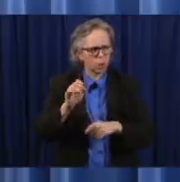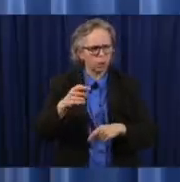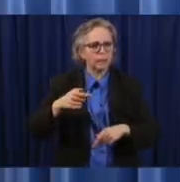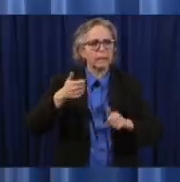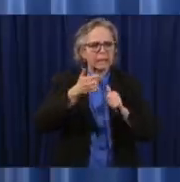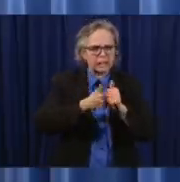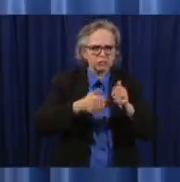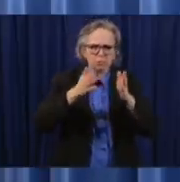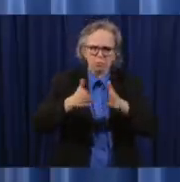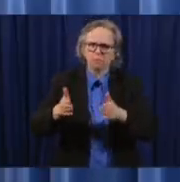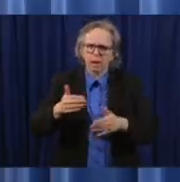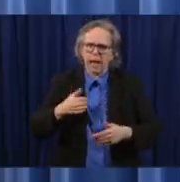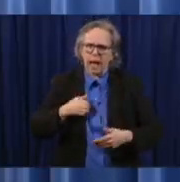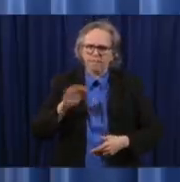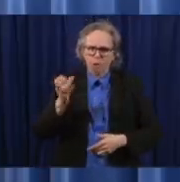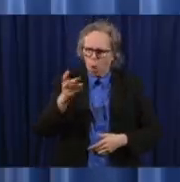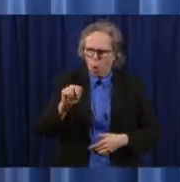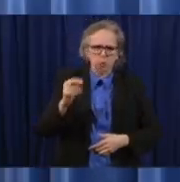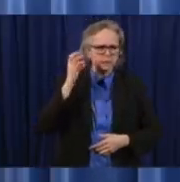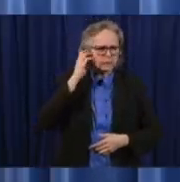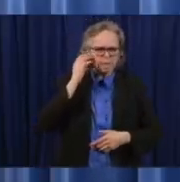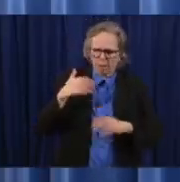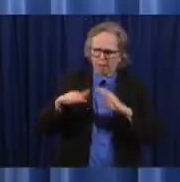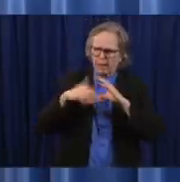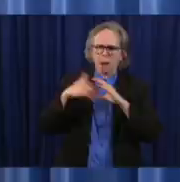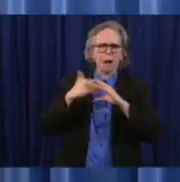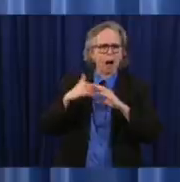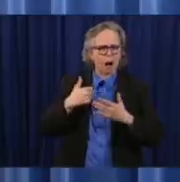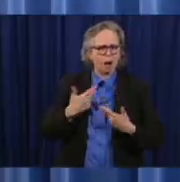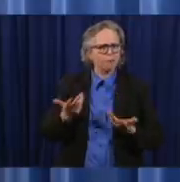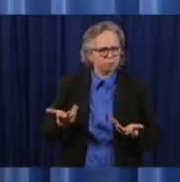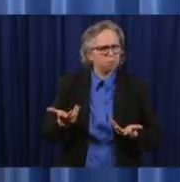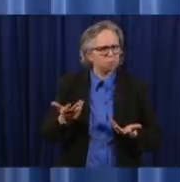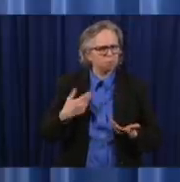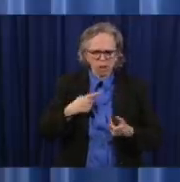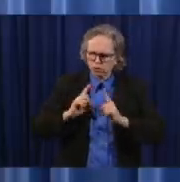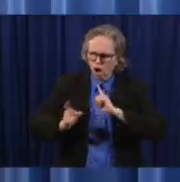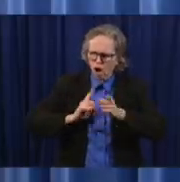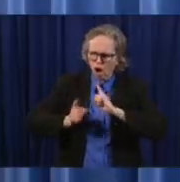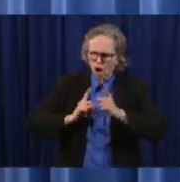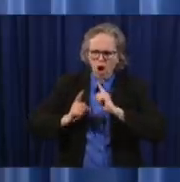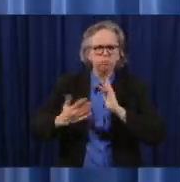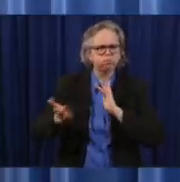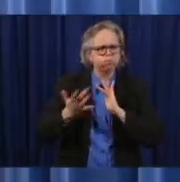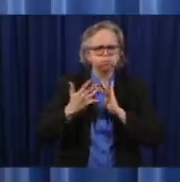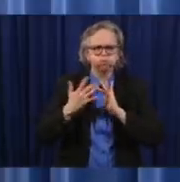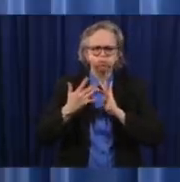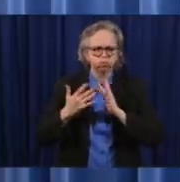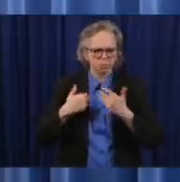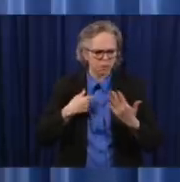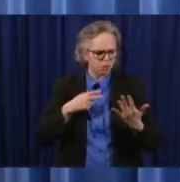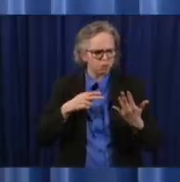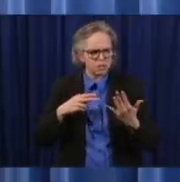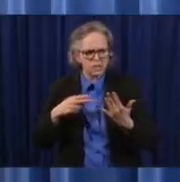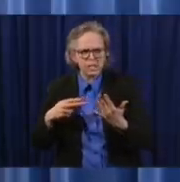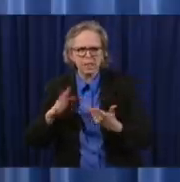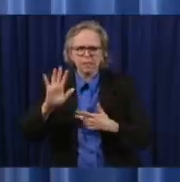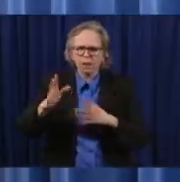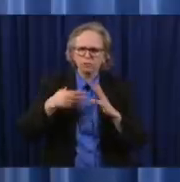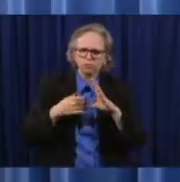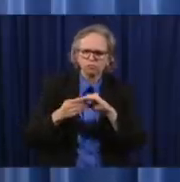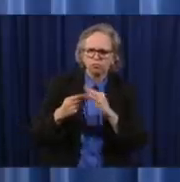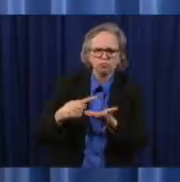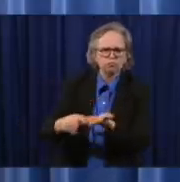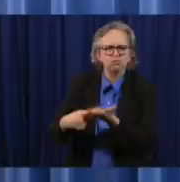of them has my email. I read their emails. I read the text that they send me or the